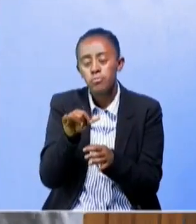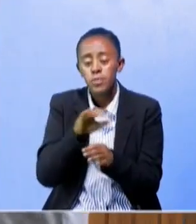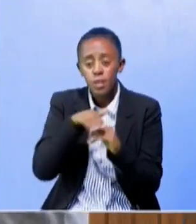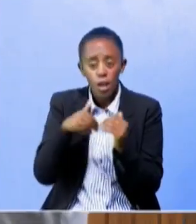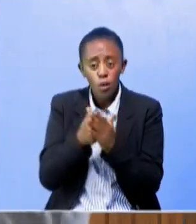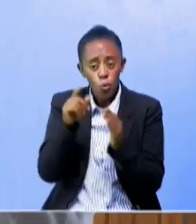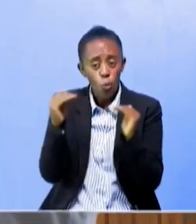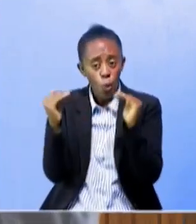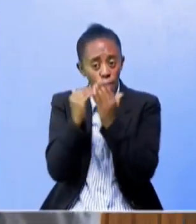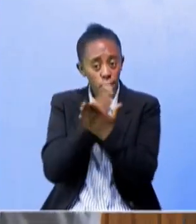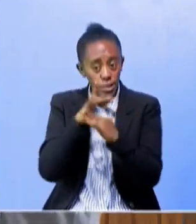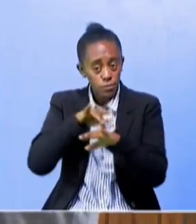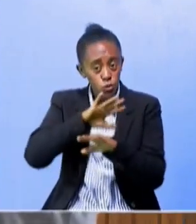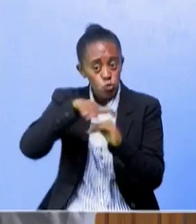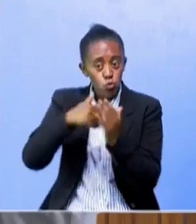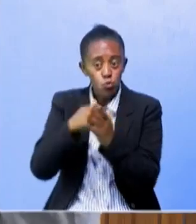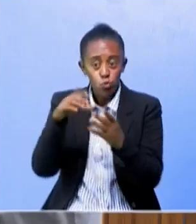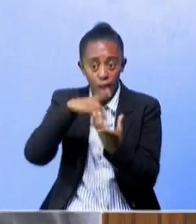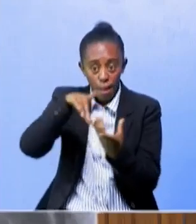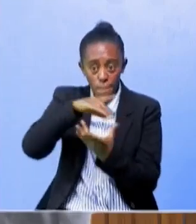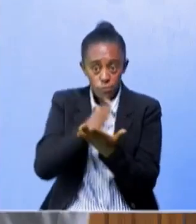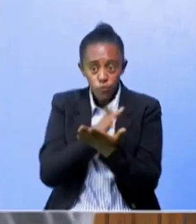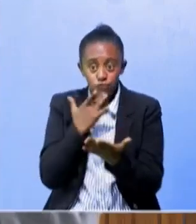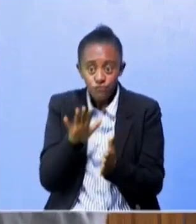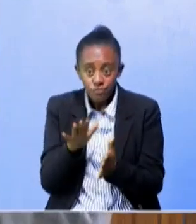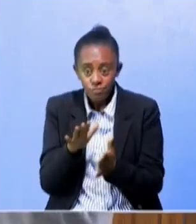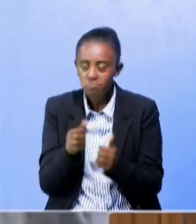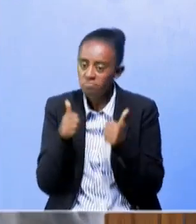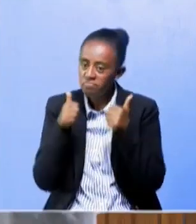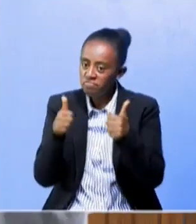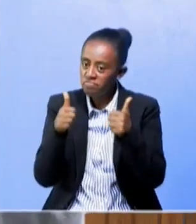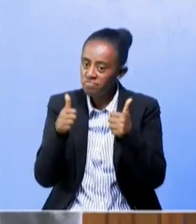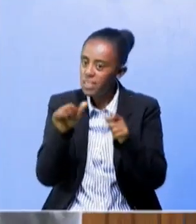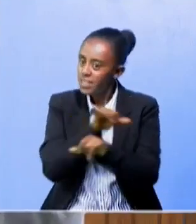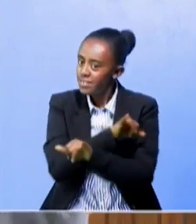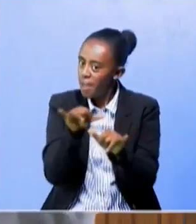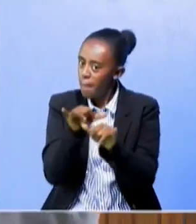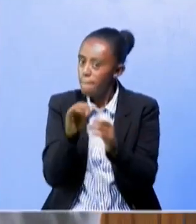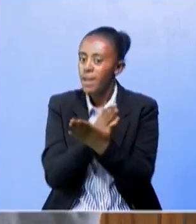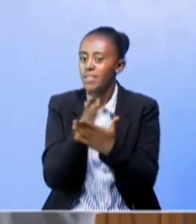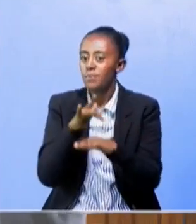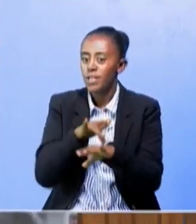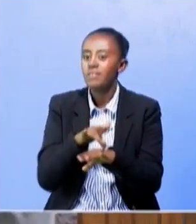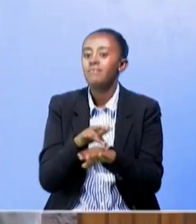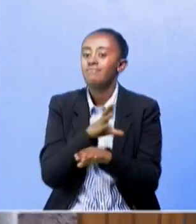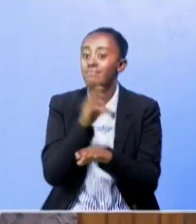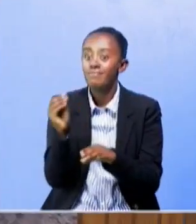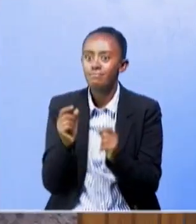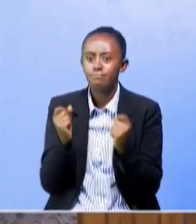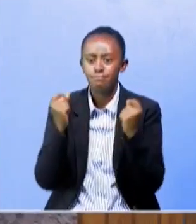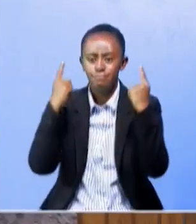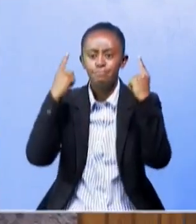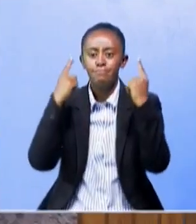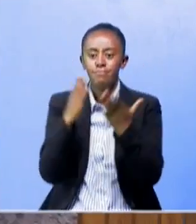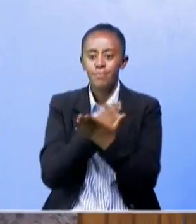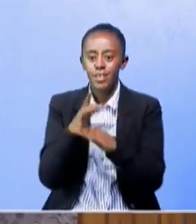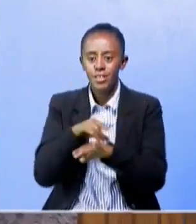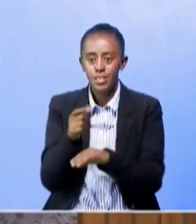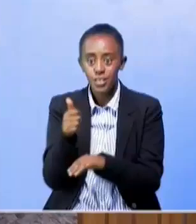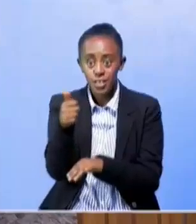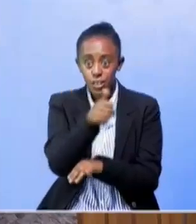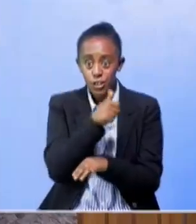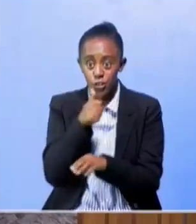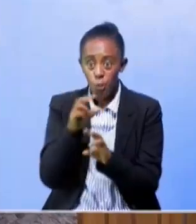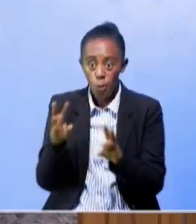all equally participating in such clubs? Very good. If you are doing the same participation and actively engaging yourself in such a